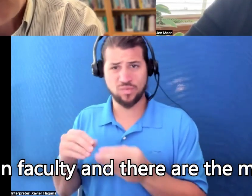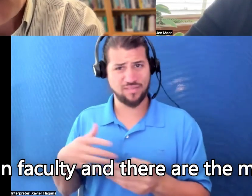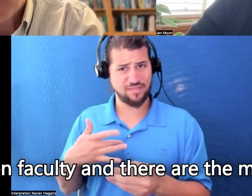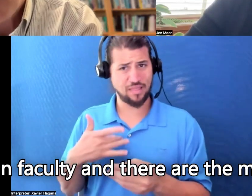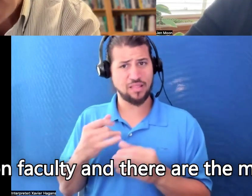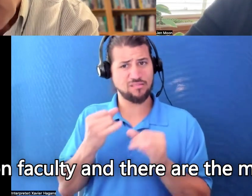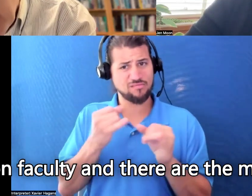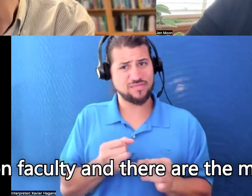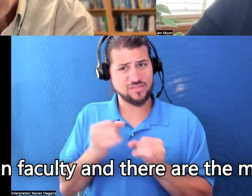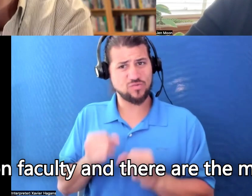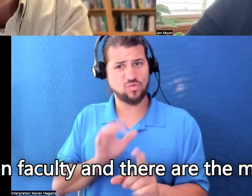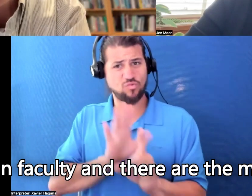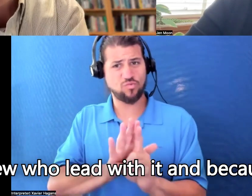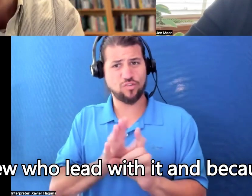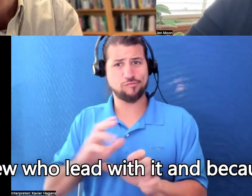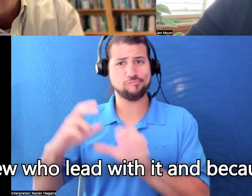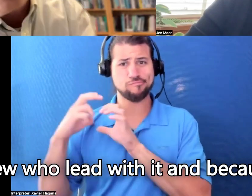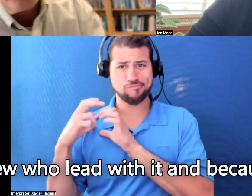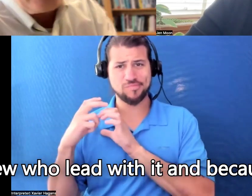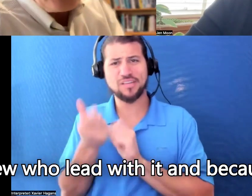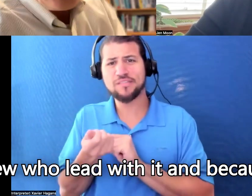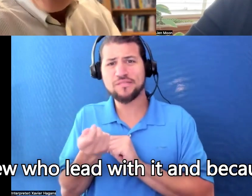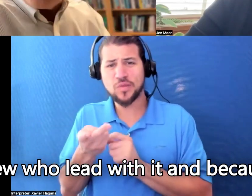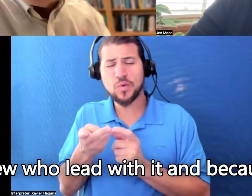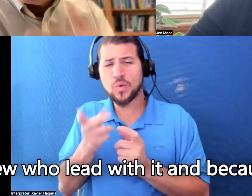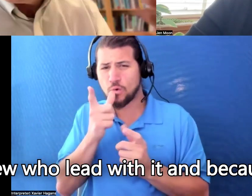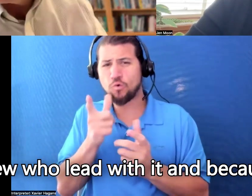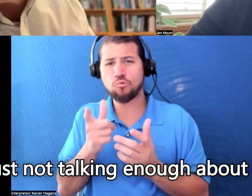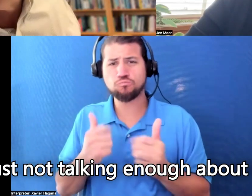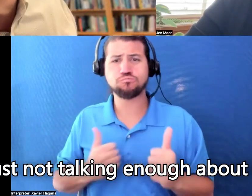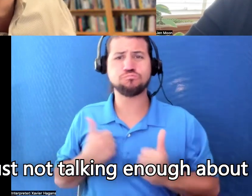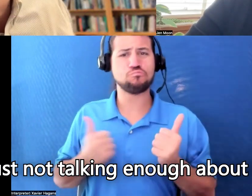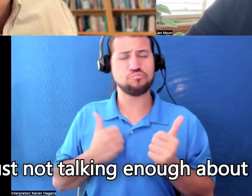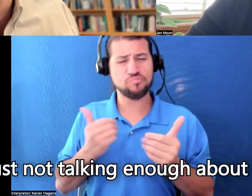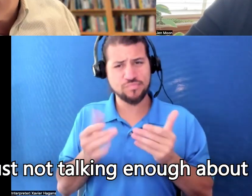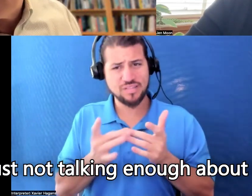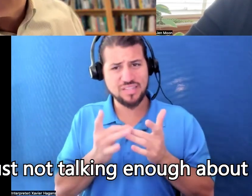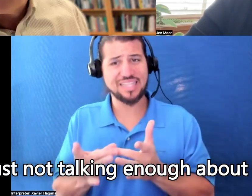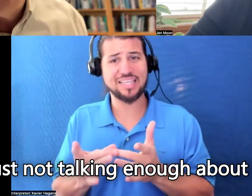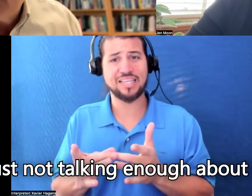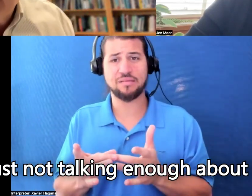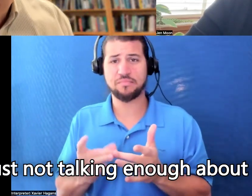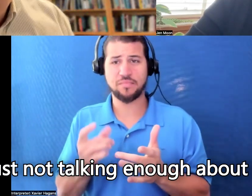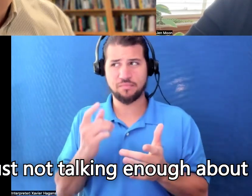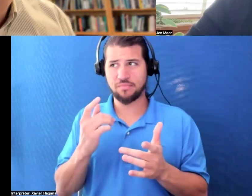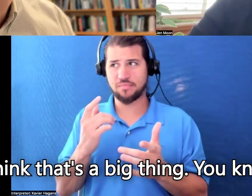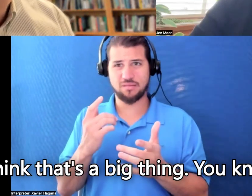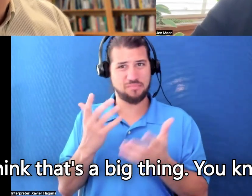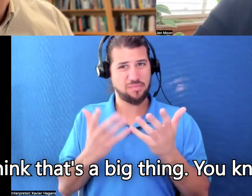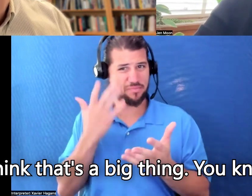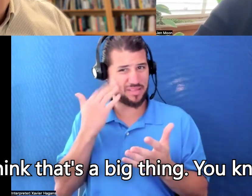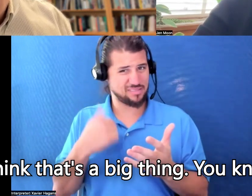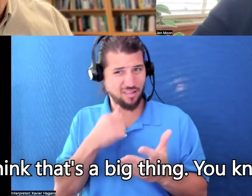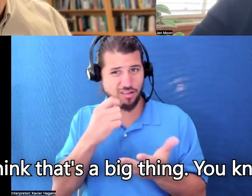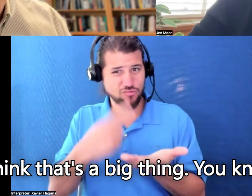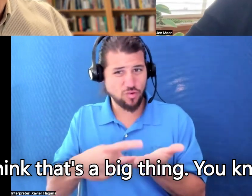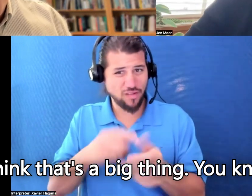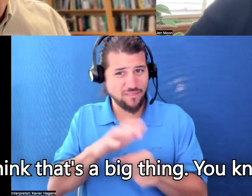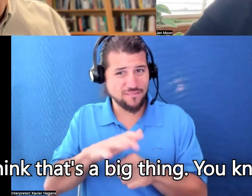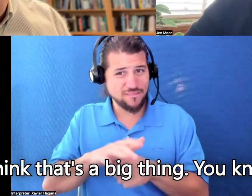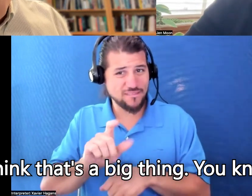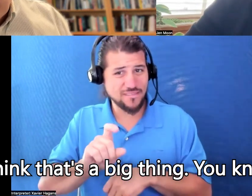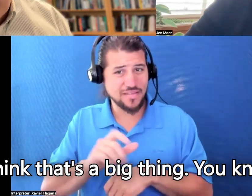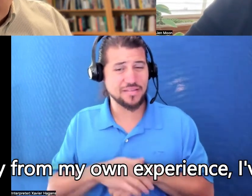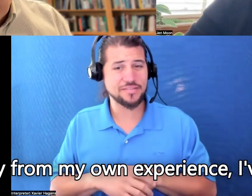individually on faculty, and there are the motivated few who lead with it, and because we're just not talking enough about it? Yeah, I think that's a big